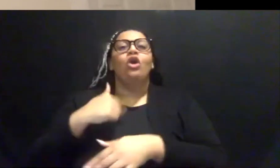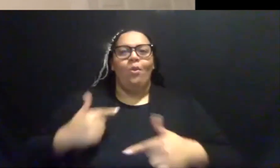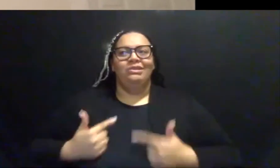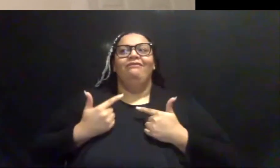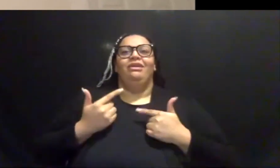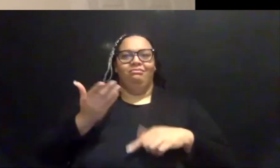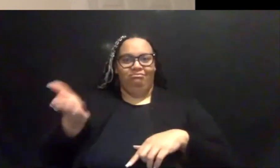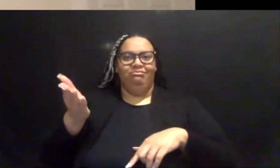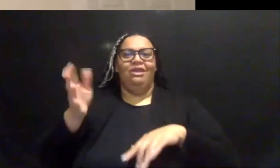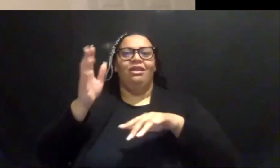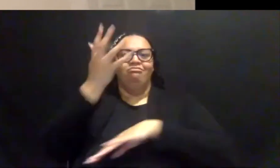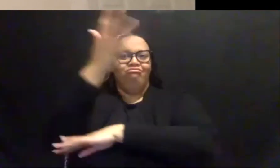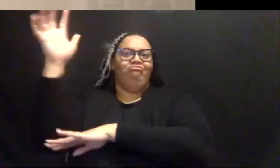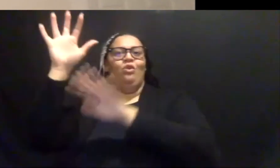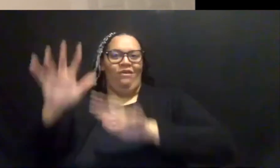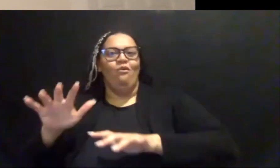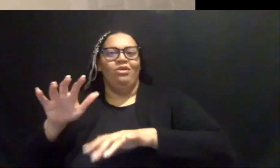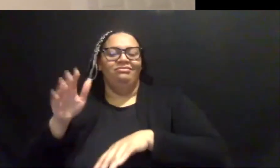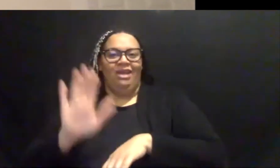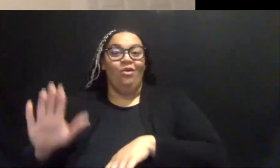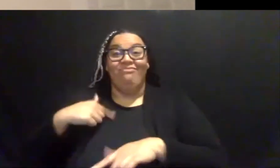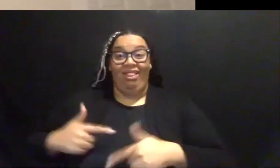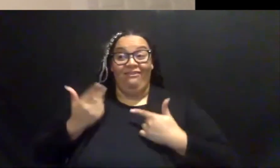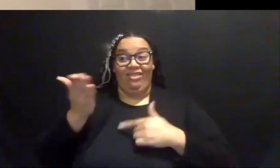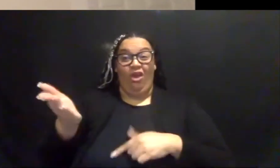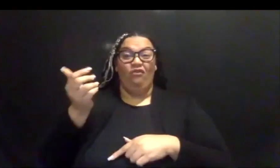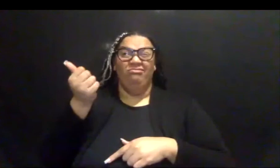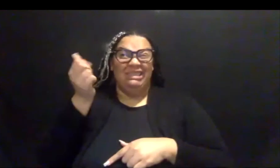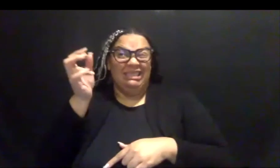tent. That's where I lived for 17 months.